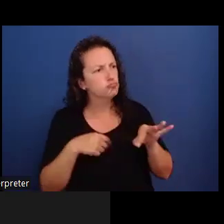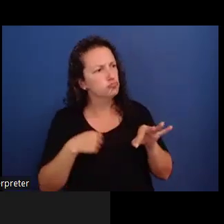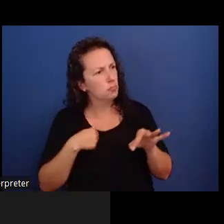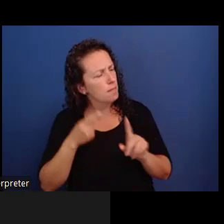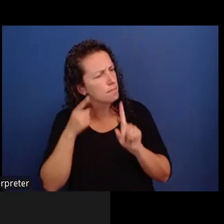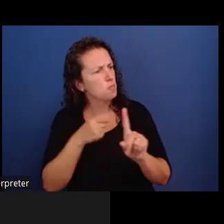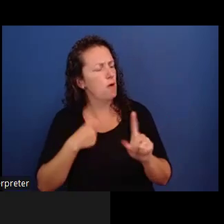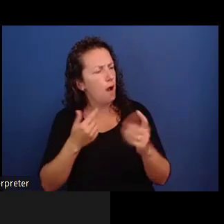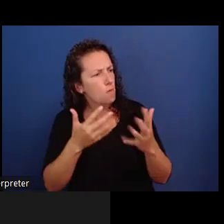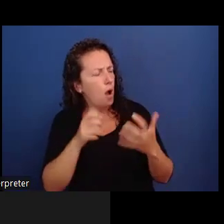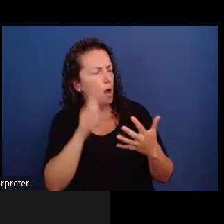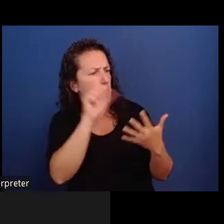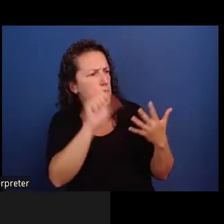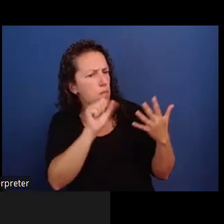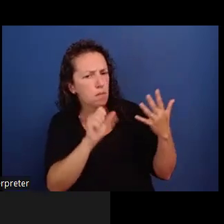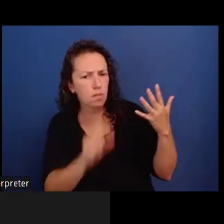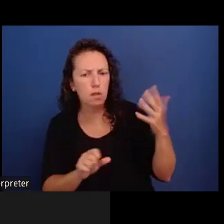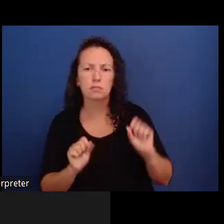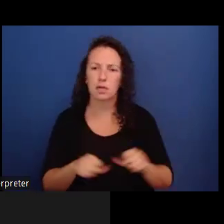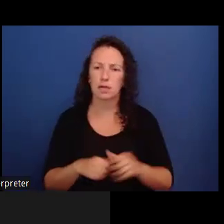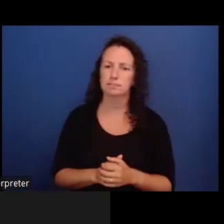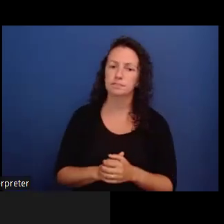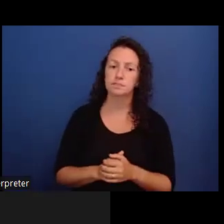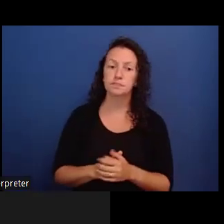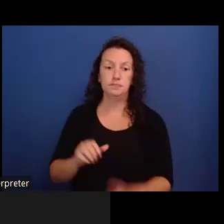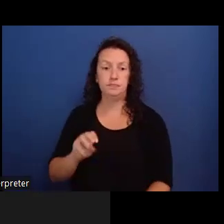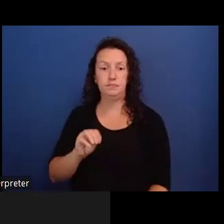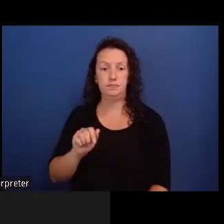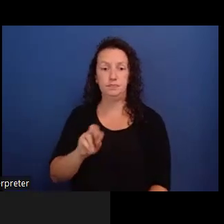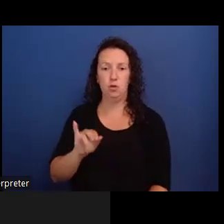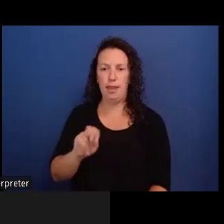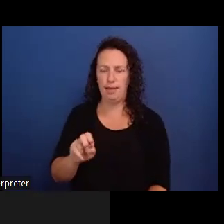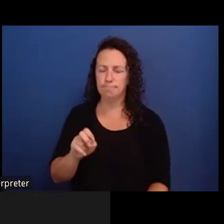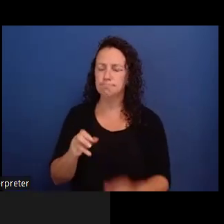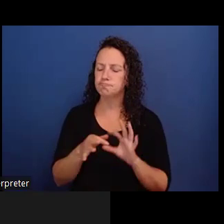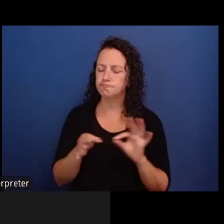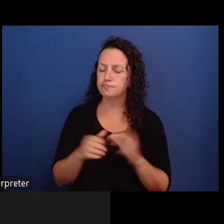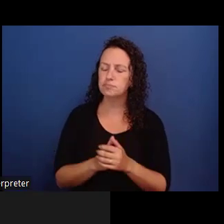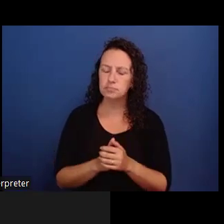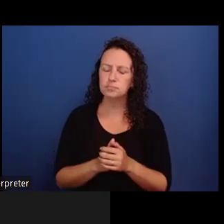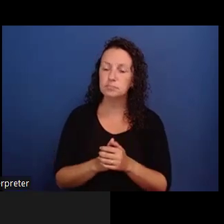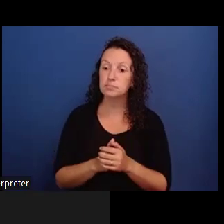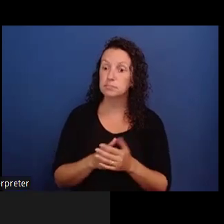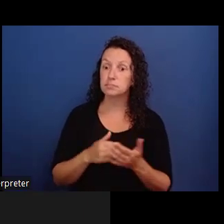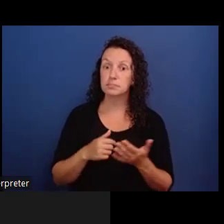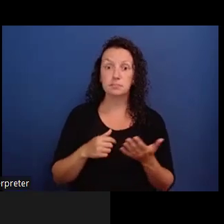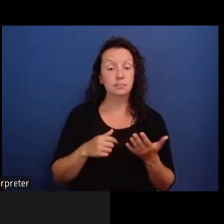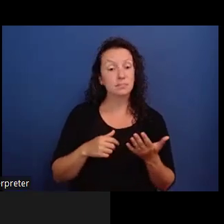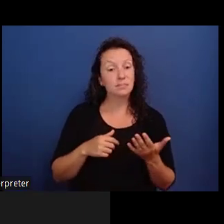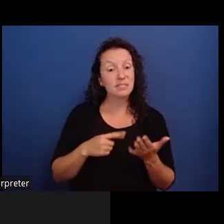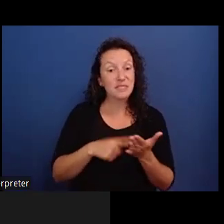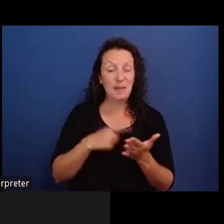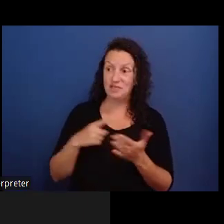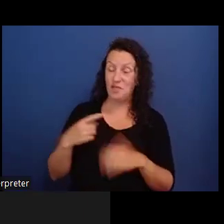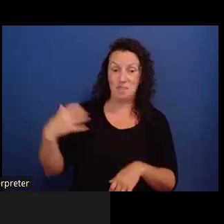sometimes I'll say something quick. mhm. Sometimes we go to employers and we think we're doing well by saying, oh, I'm